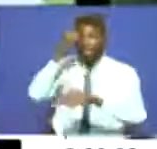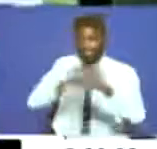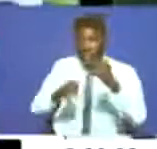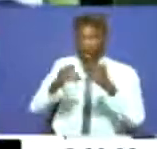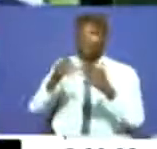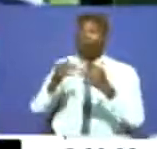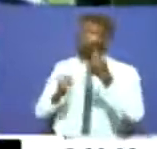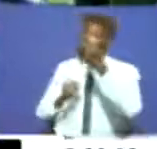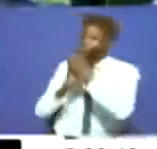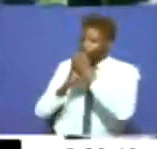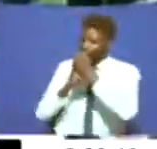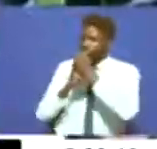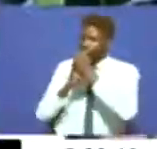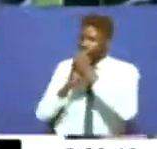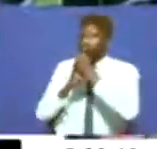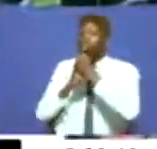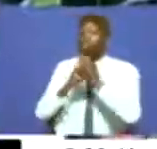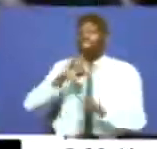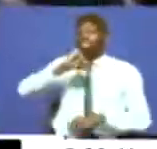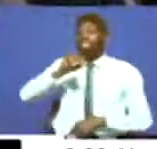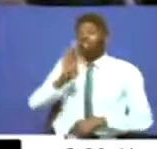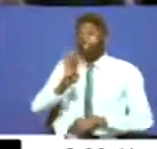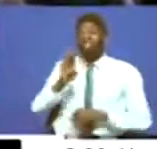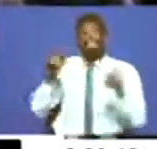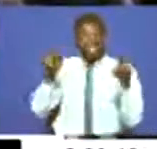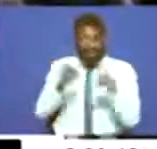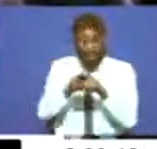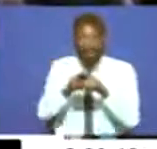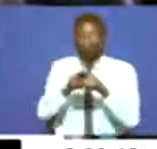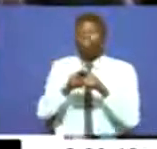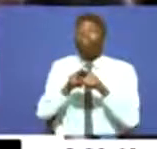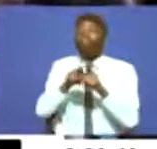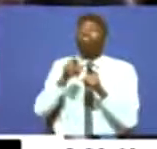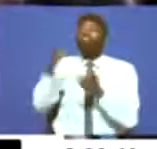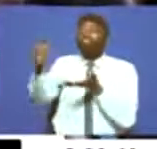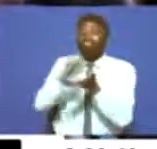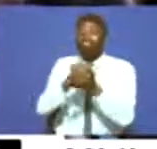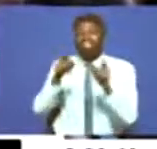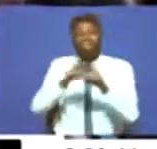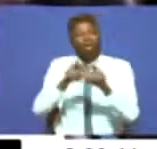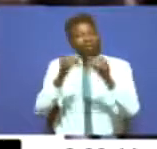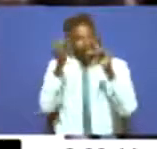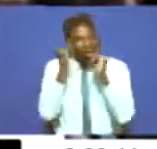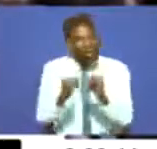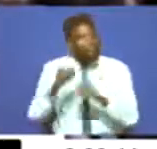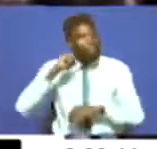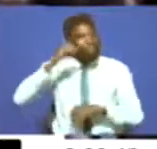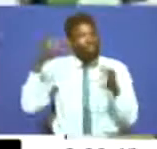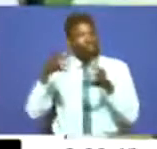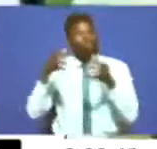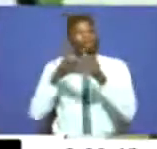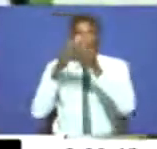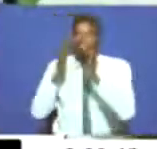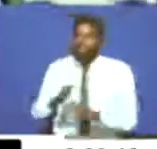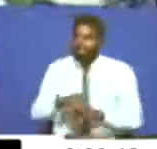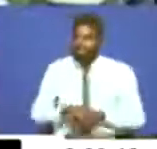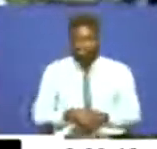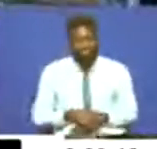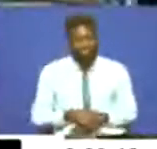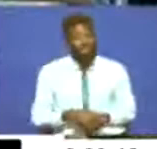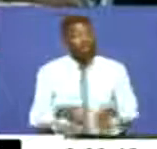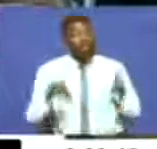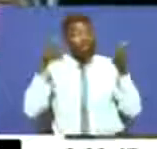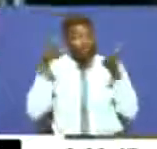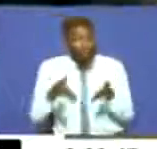well as install him as the new party leader. Today we are going to allow me